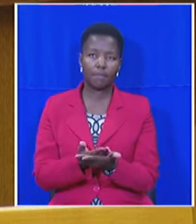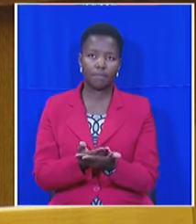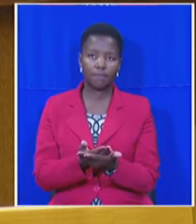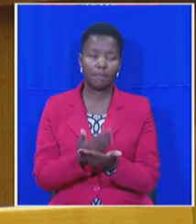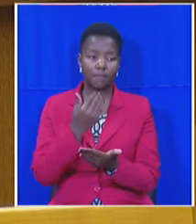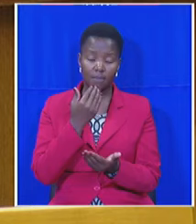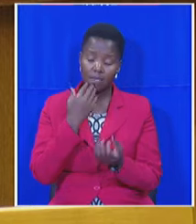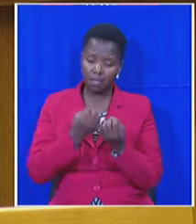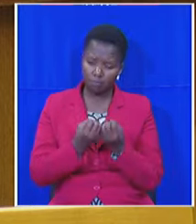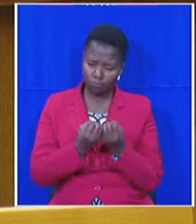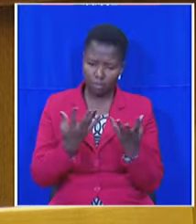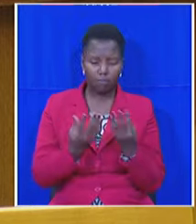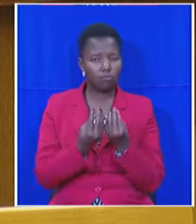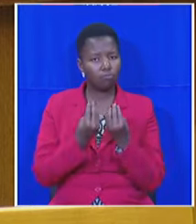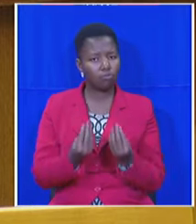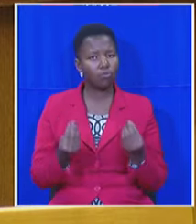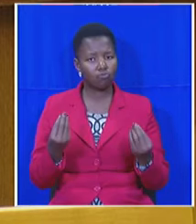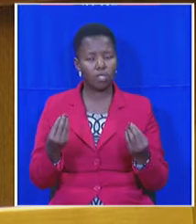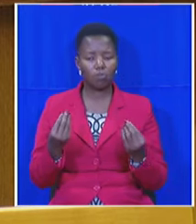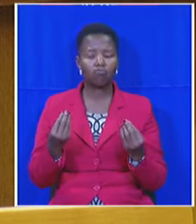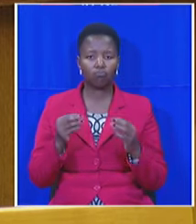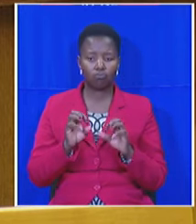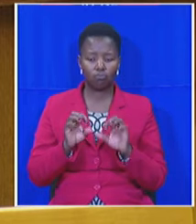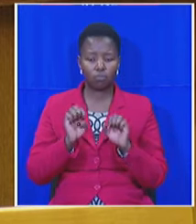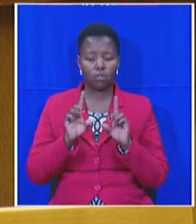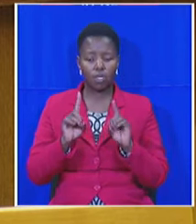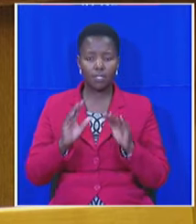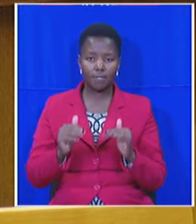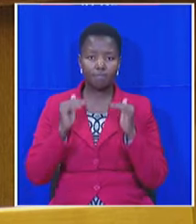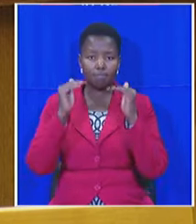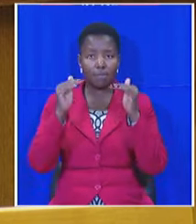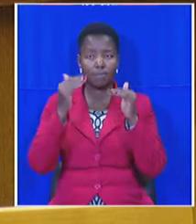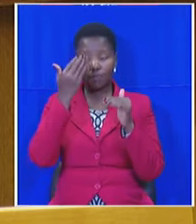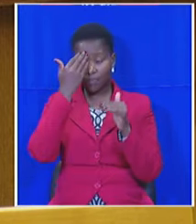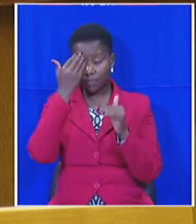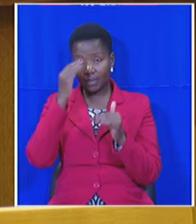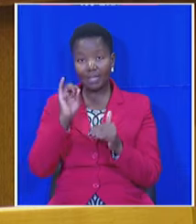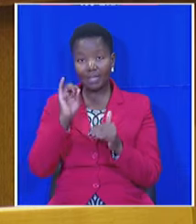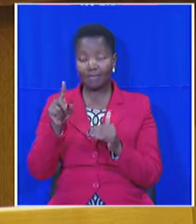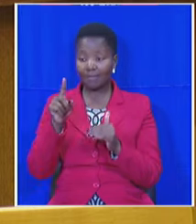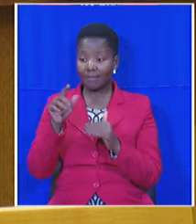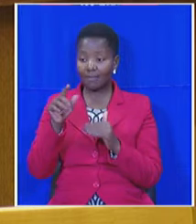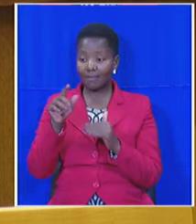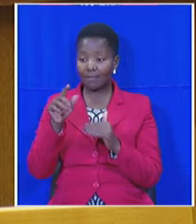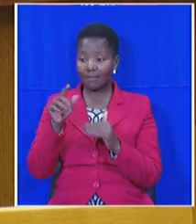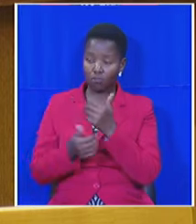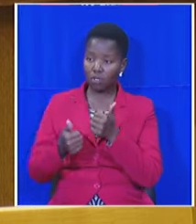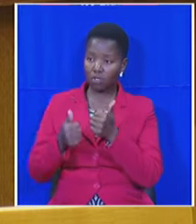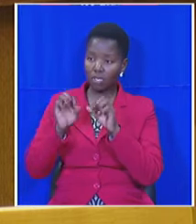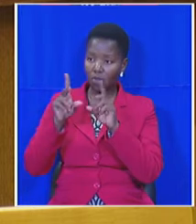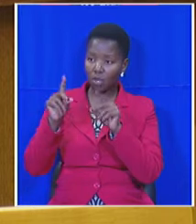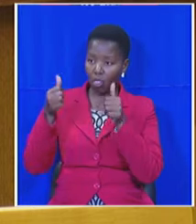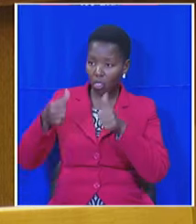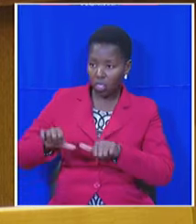ngokwezemfundo ngoba siyazi ukuthi izwe elingafundile, izwe elingakwazi ukunakekela intsho yalo ayisoze laqhubekela phambili. Sithi nje